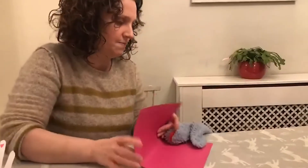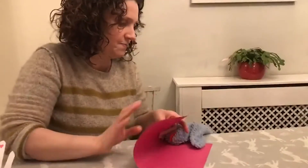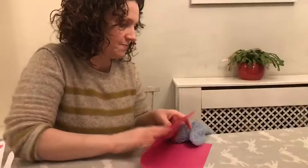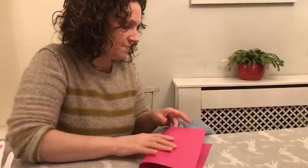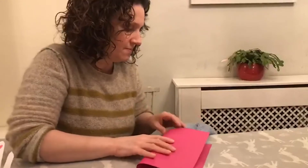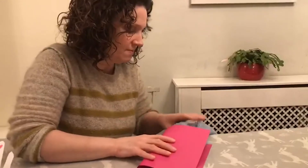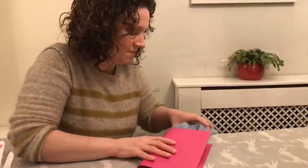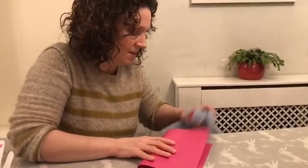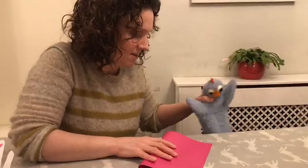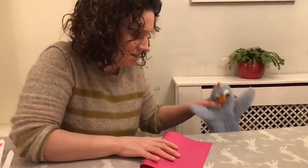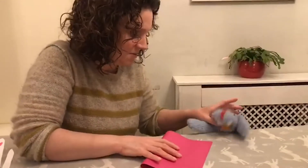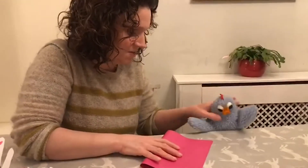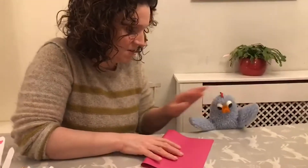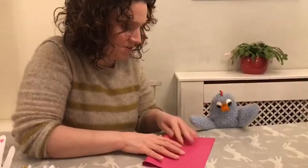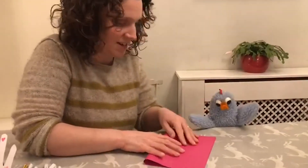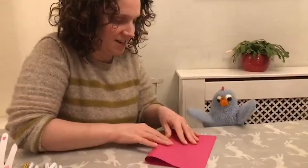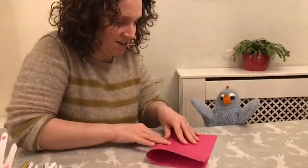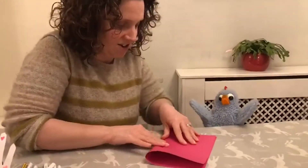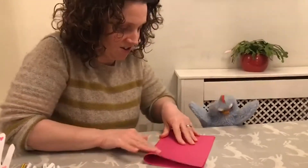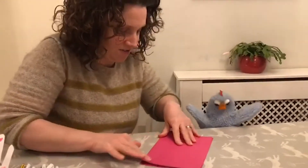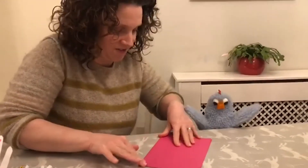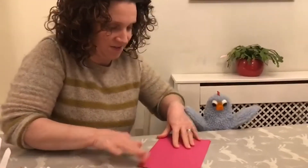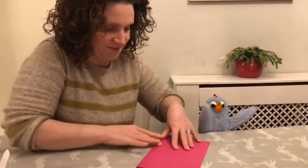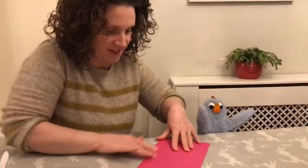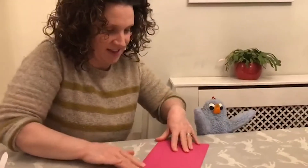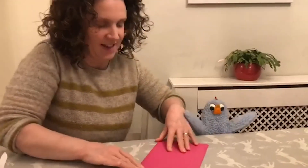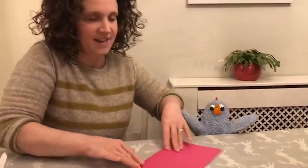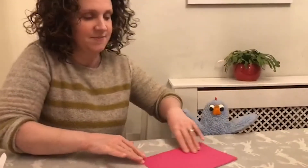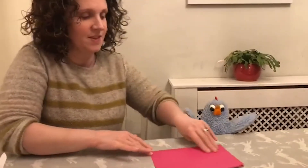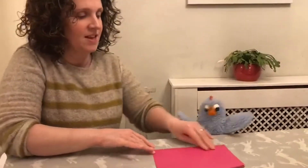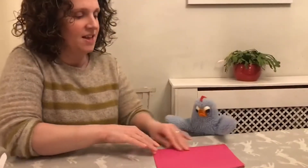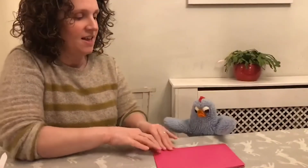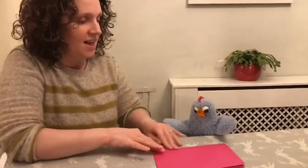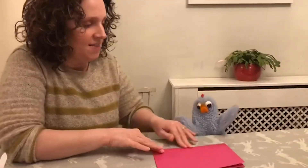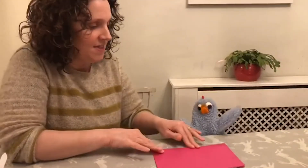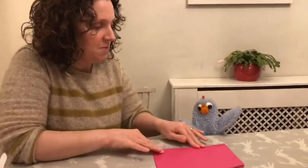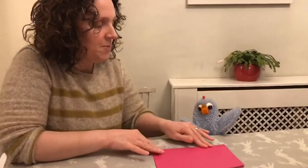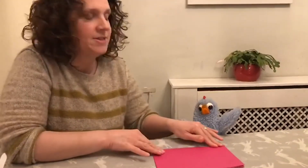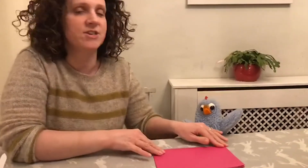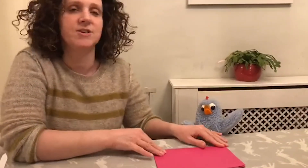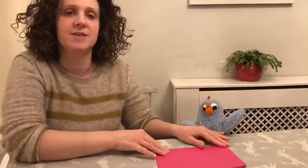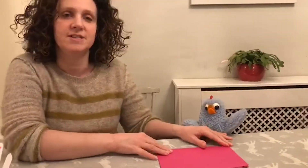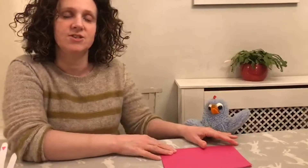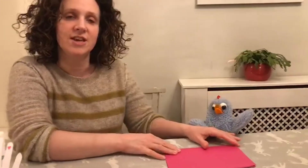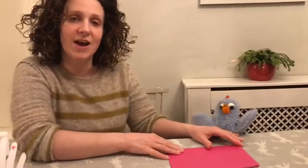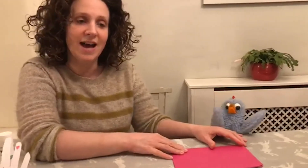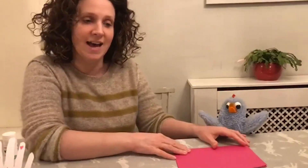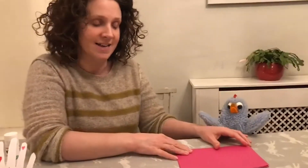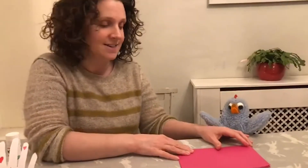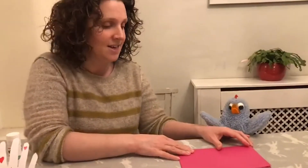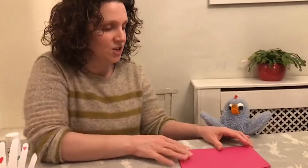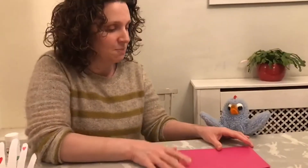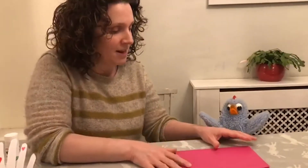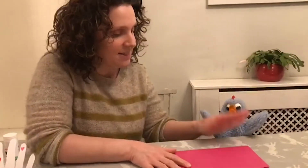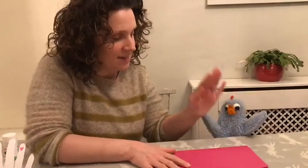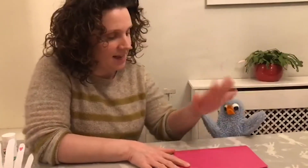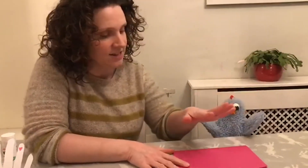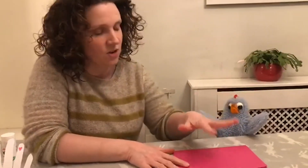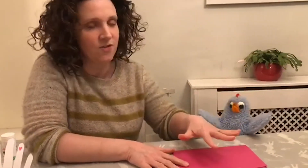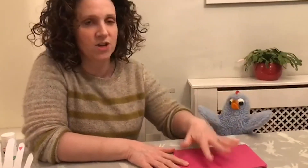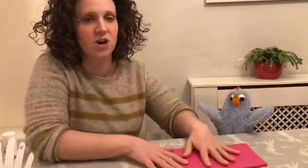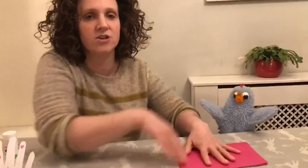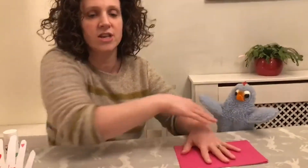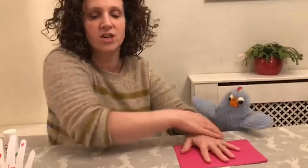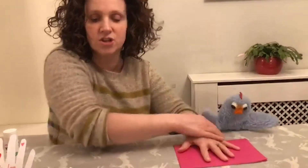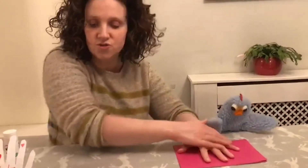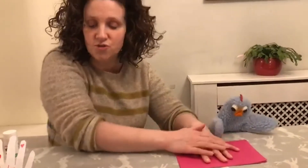A4, we fold it in half. Okay. And then what we do is you get your hand and you place your hand